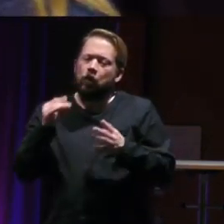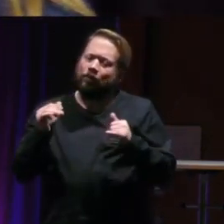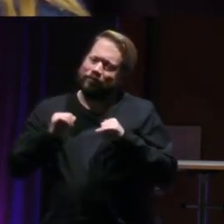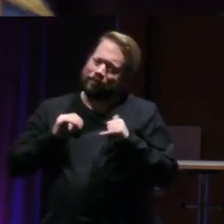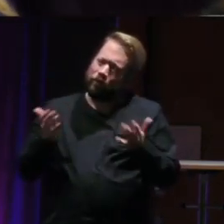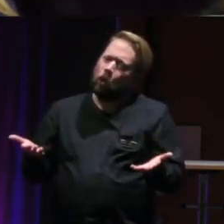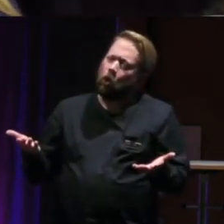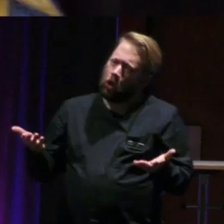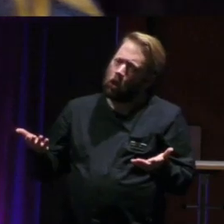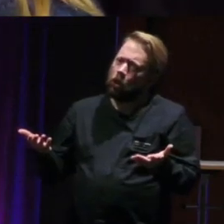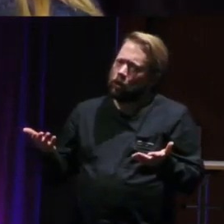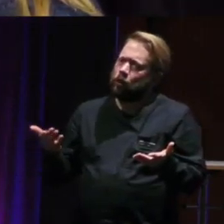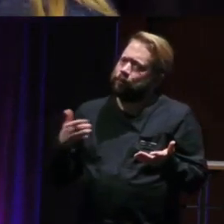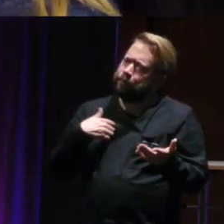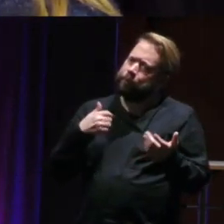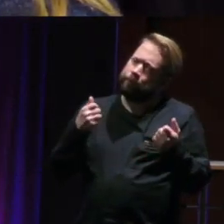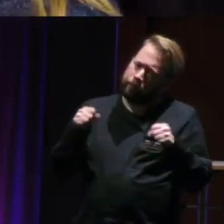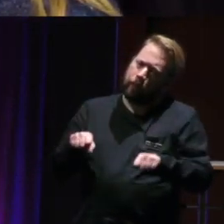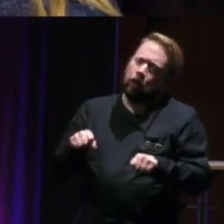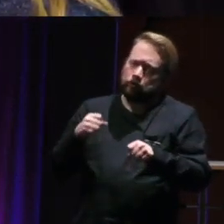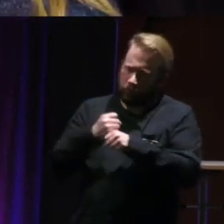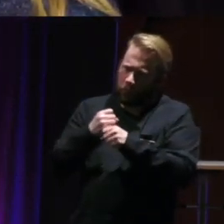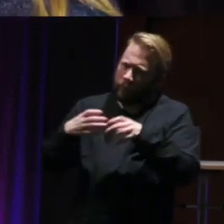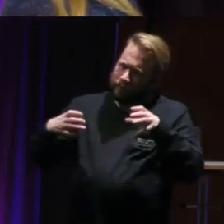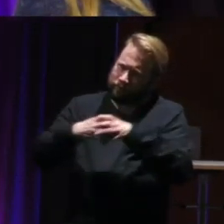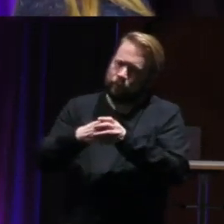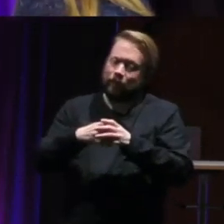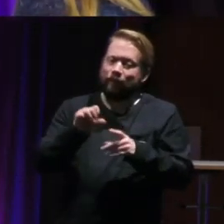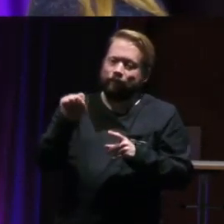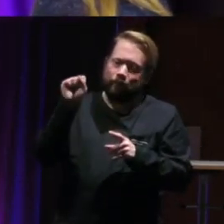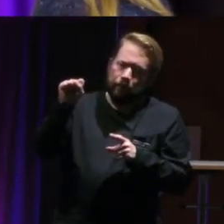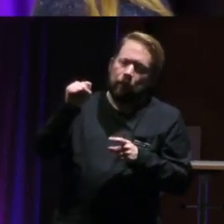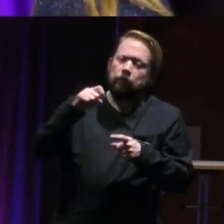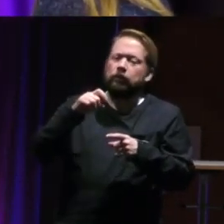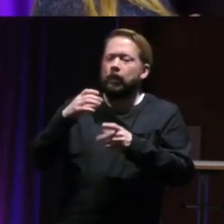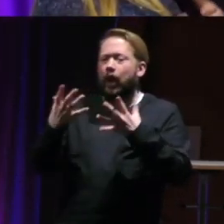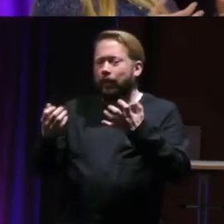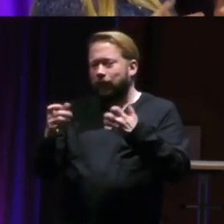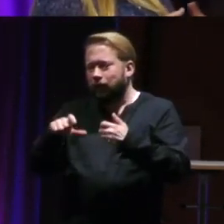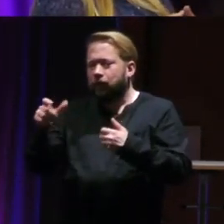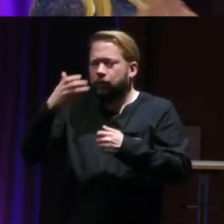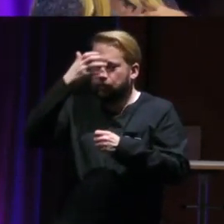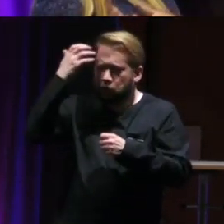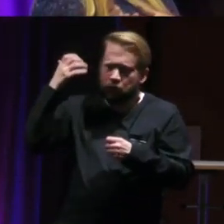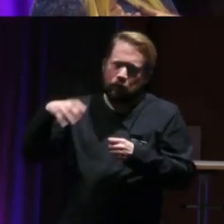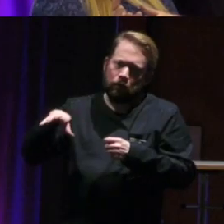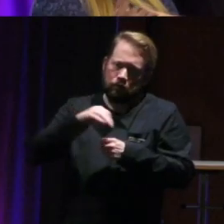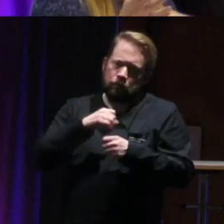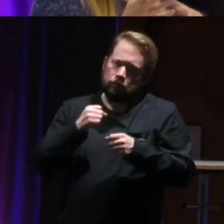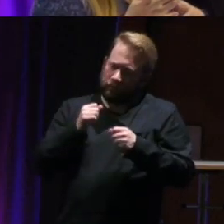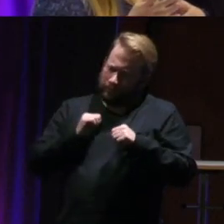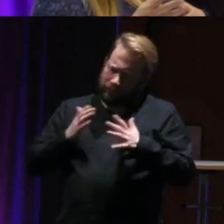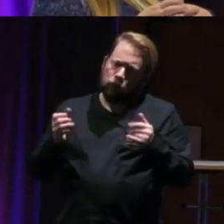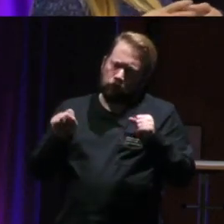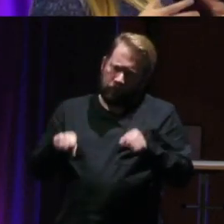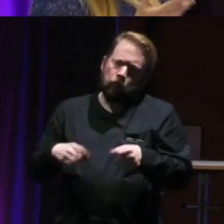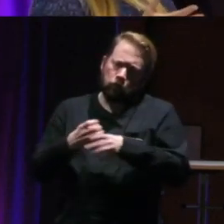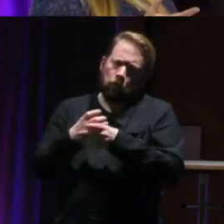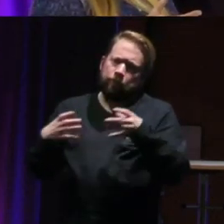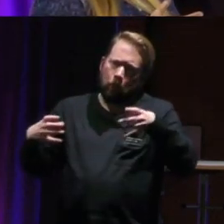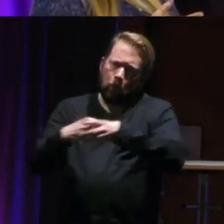unite, feminists and farmers and workers and everybody. But it should be done. Yeah, because sort of a comment to that.